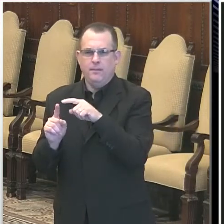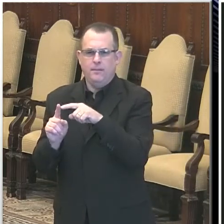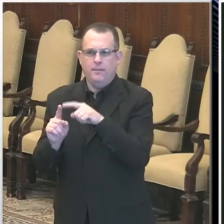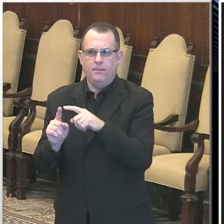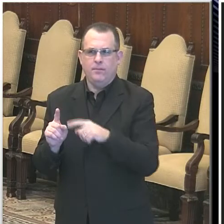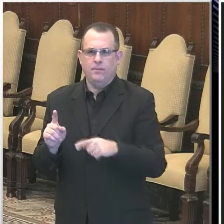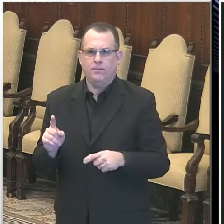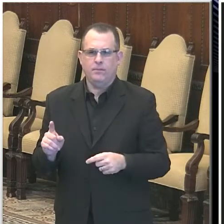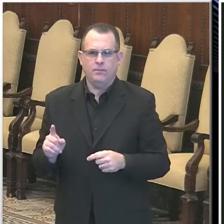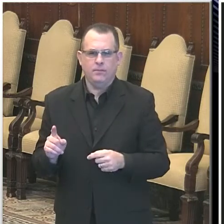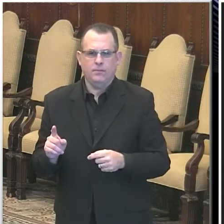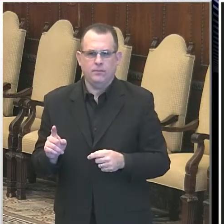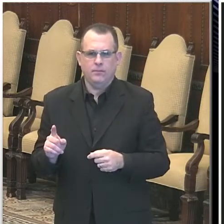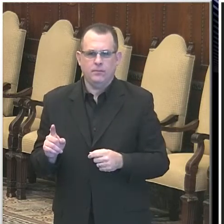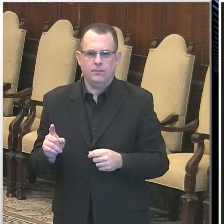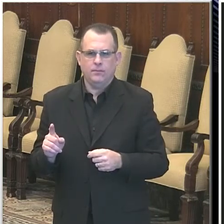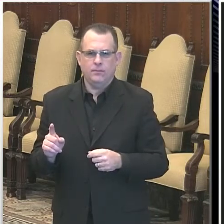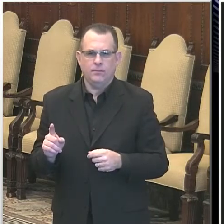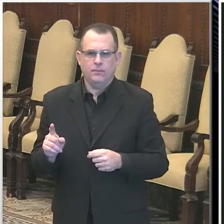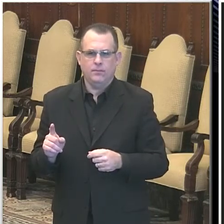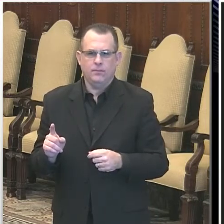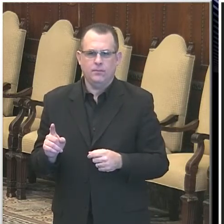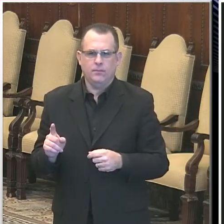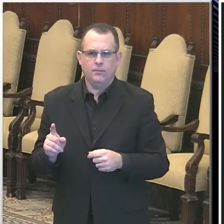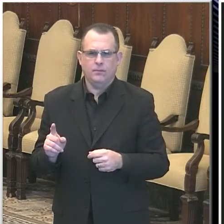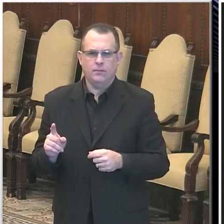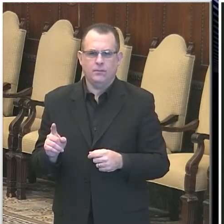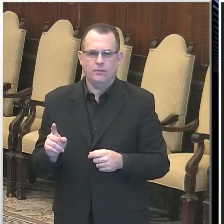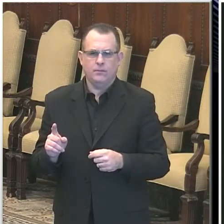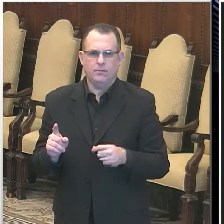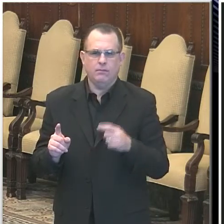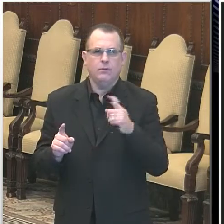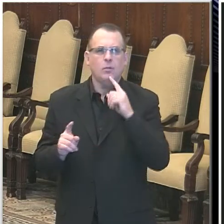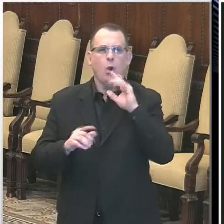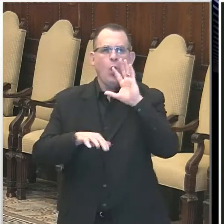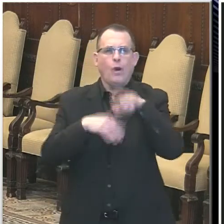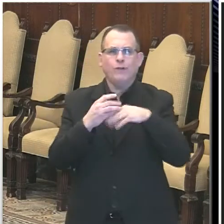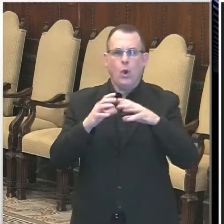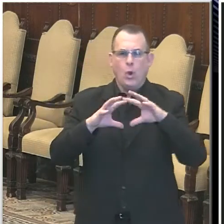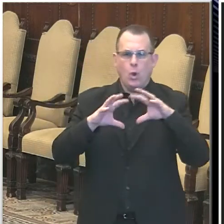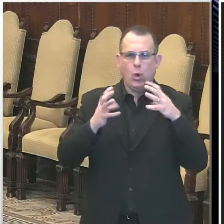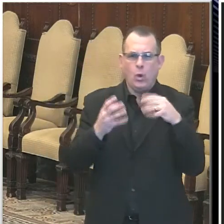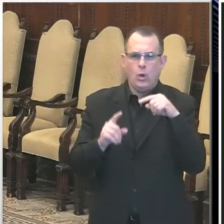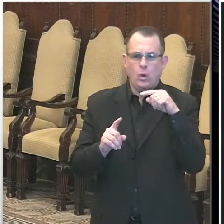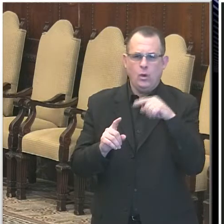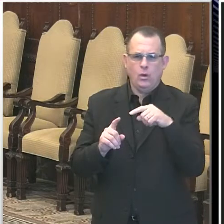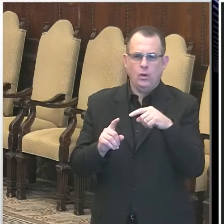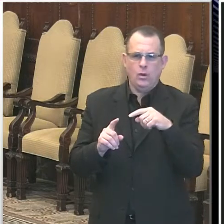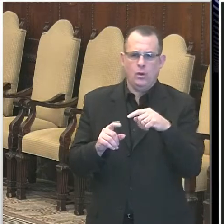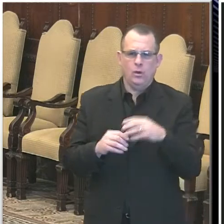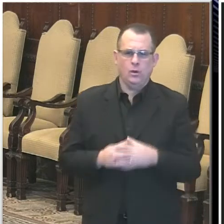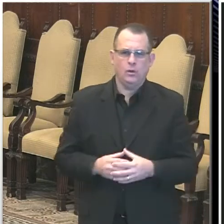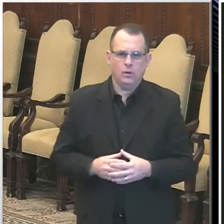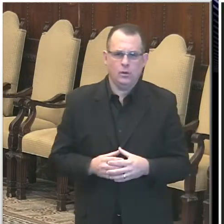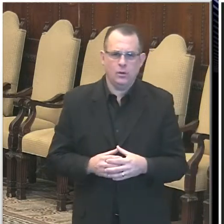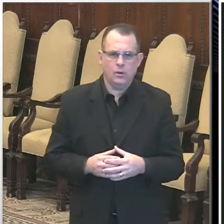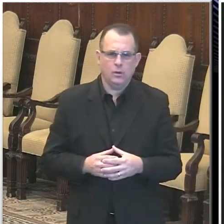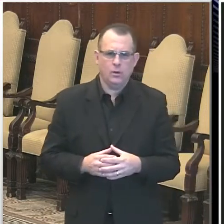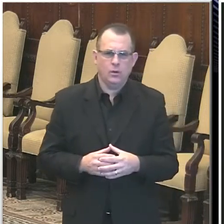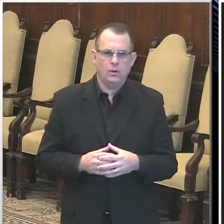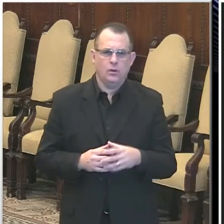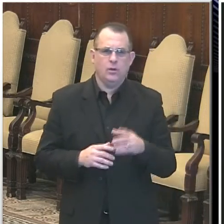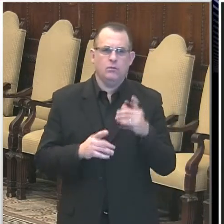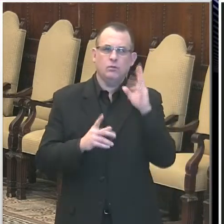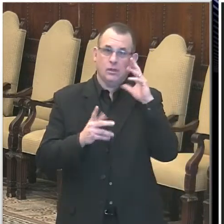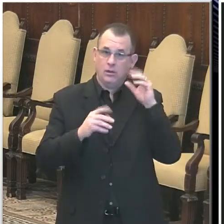out, but also just the overall overflow capacity hotels, and I guess